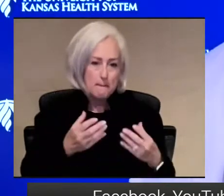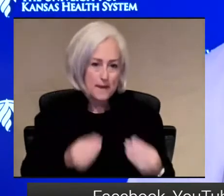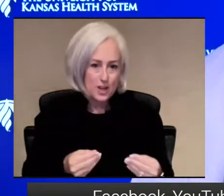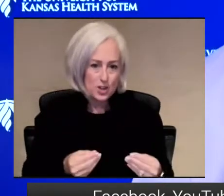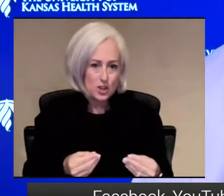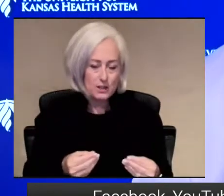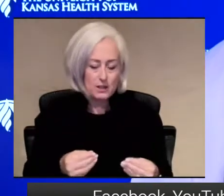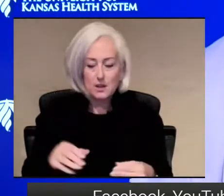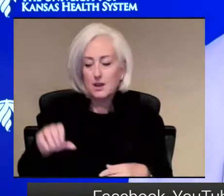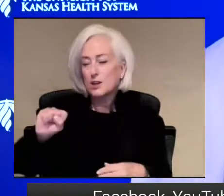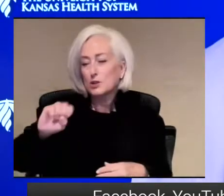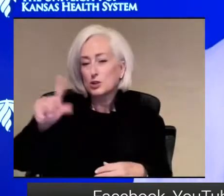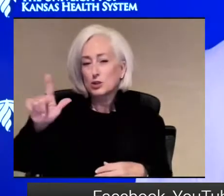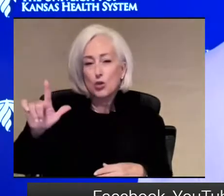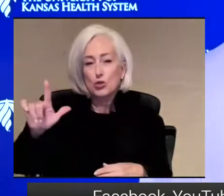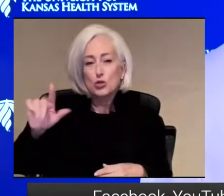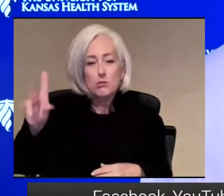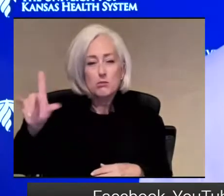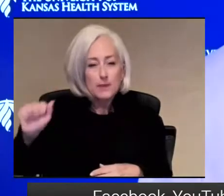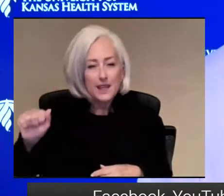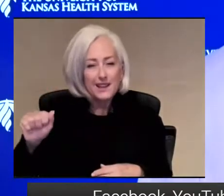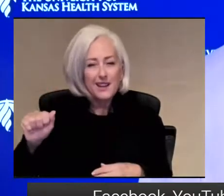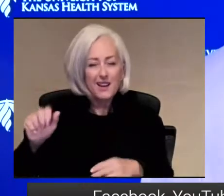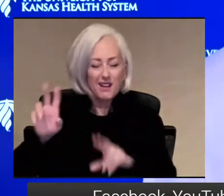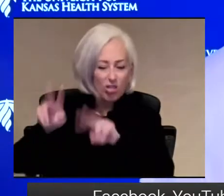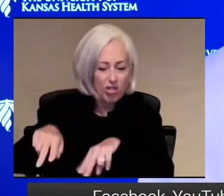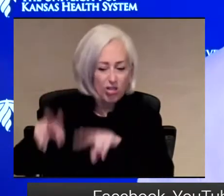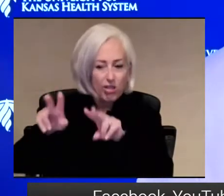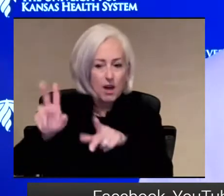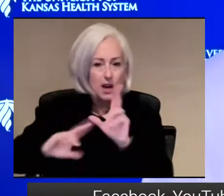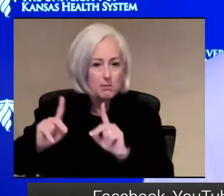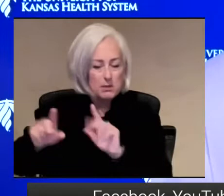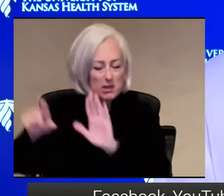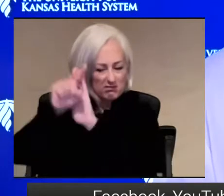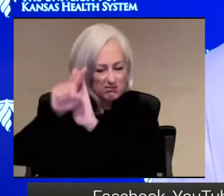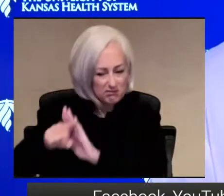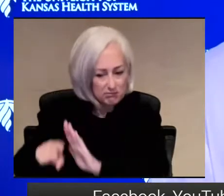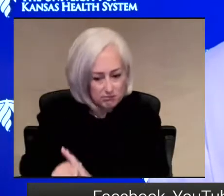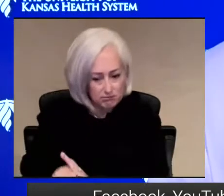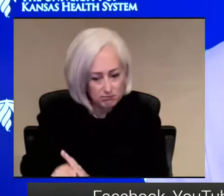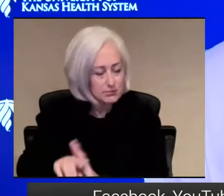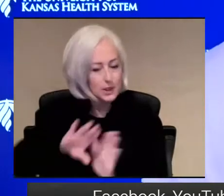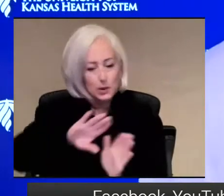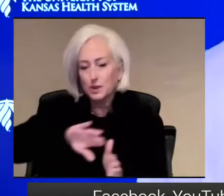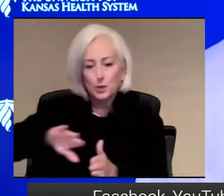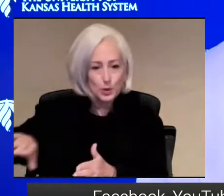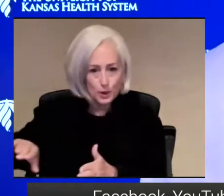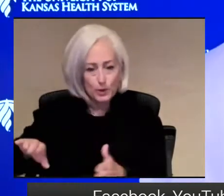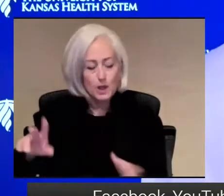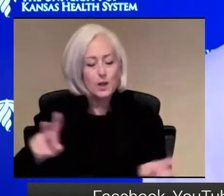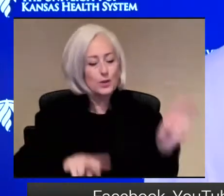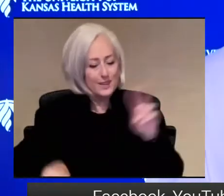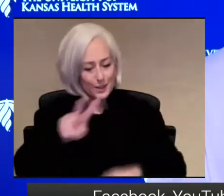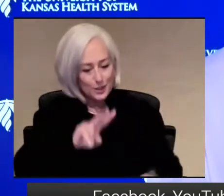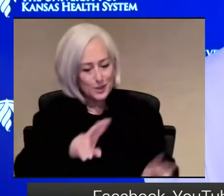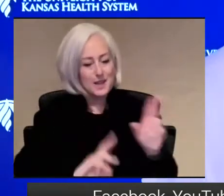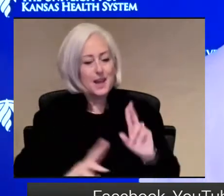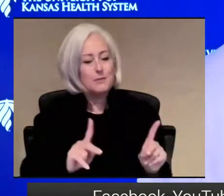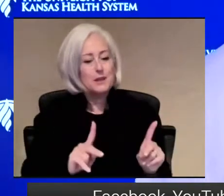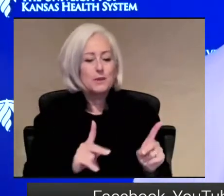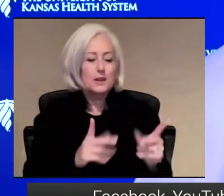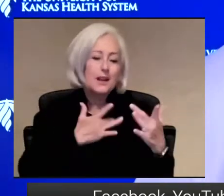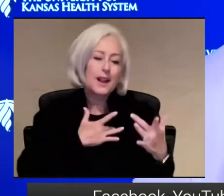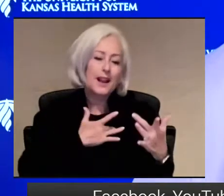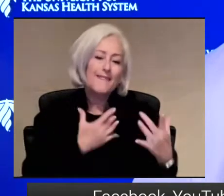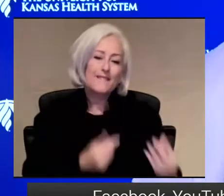people. Just continue to look at them through the glasses of compassion and humans, and really help that whole